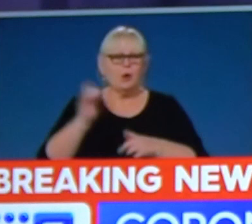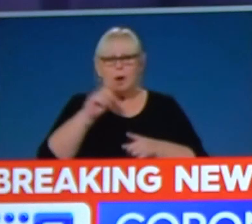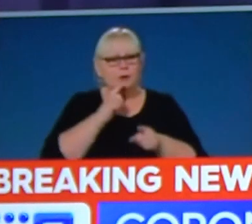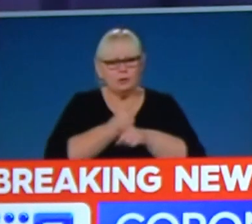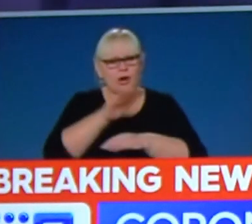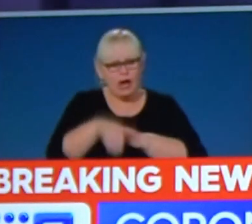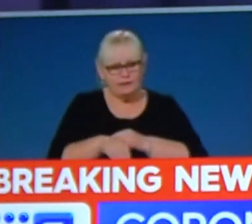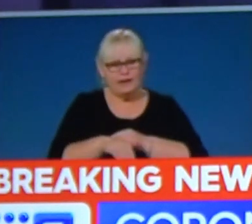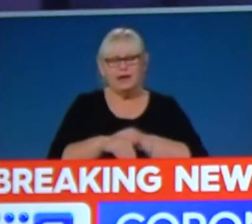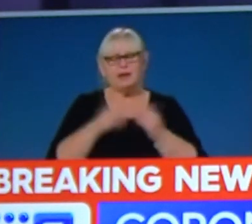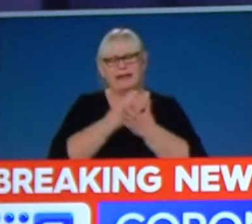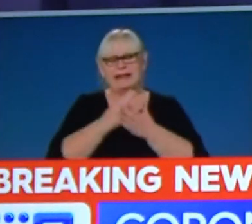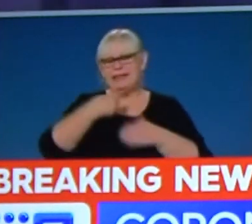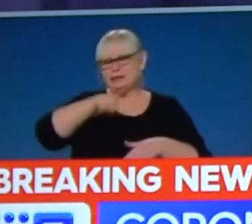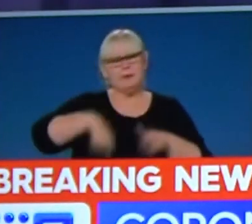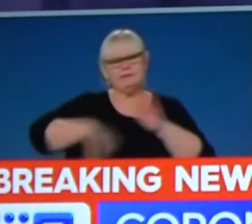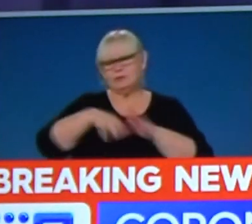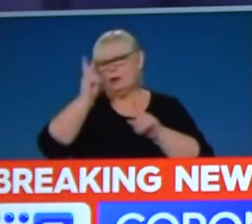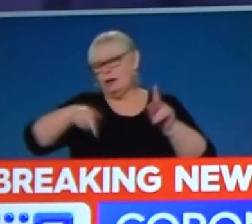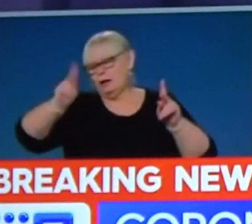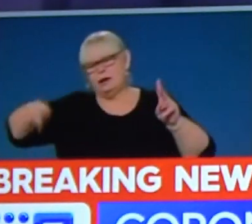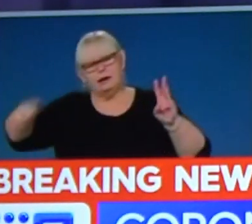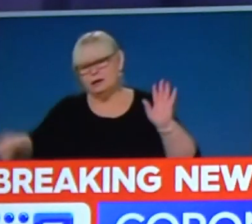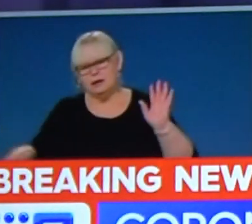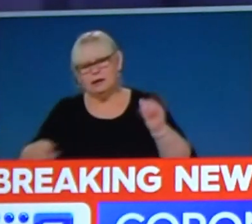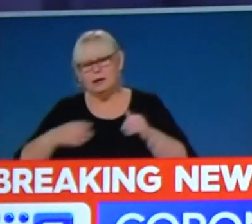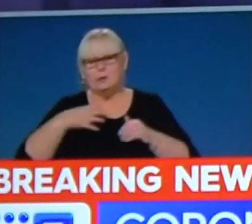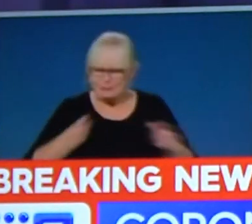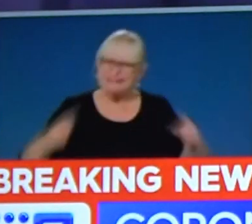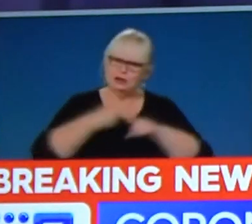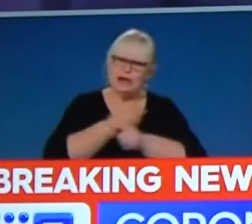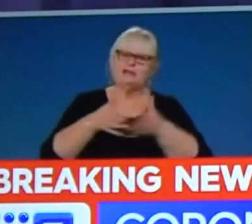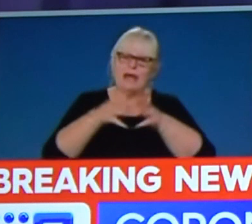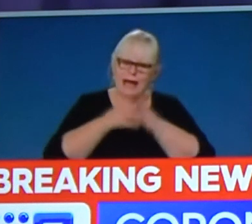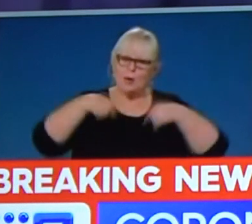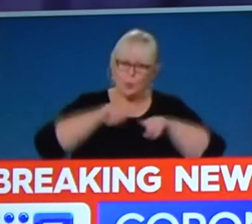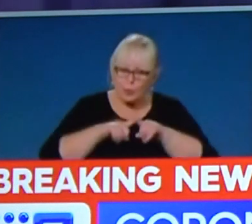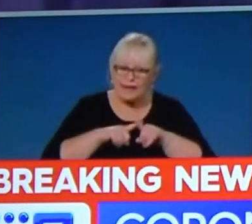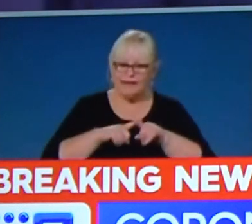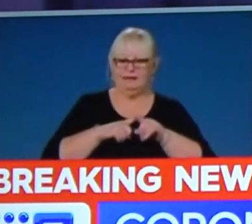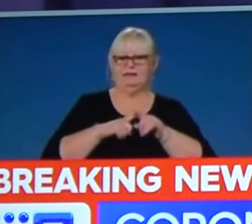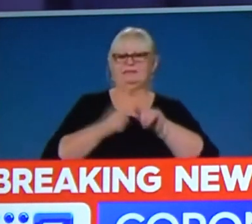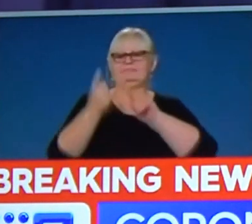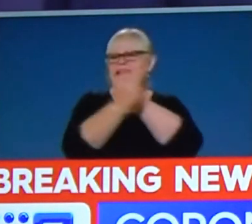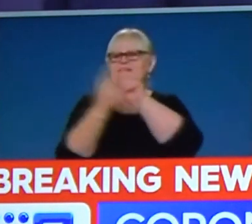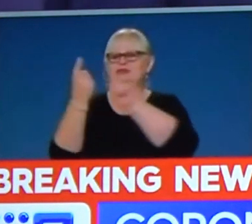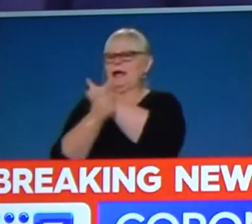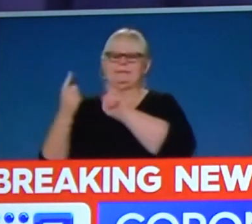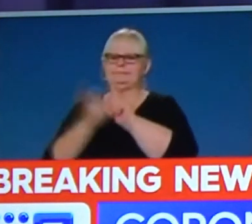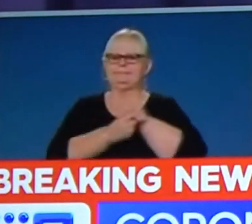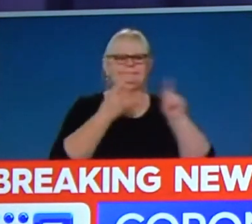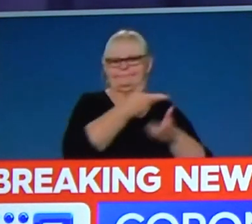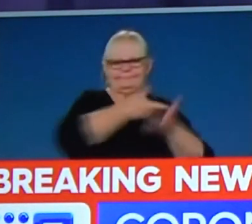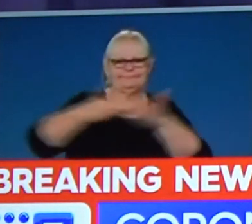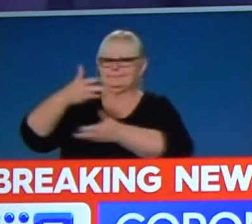is what we've been saying all week. We have to change the way we as people interact with each other. It's very